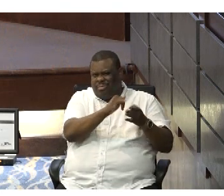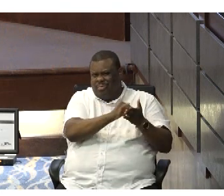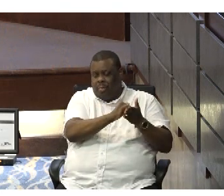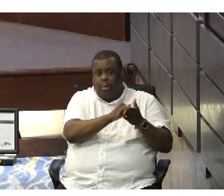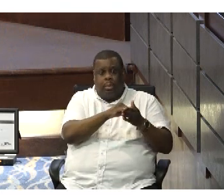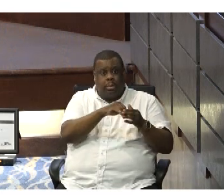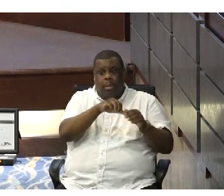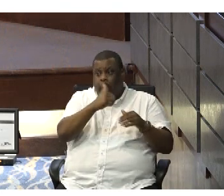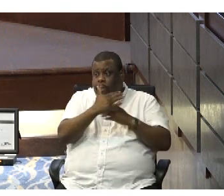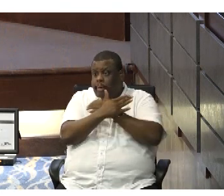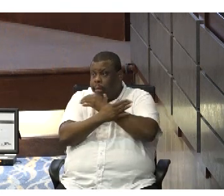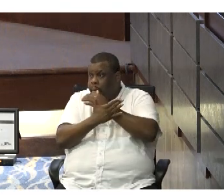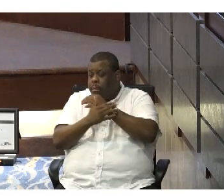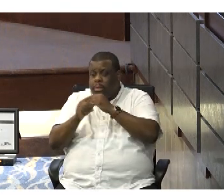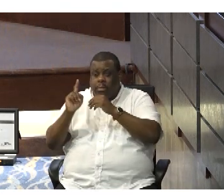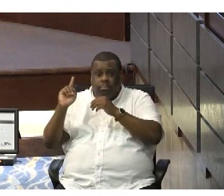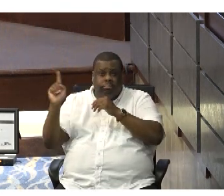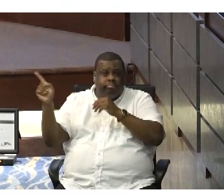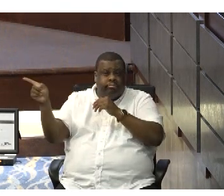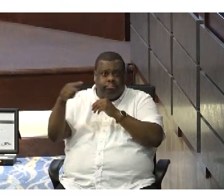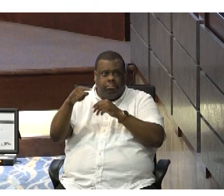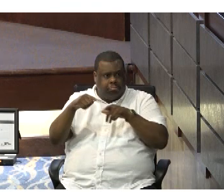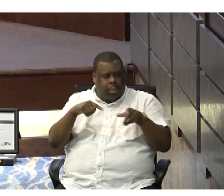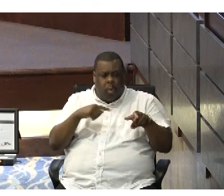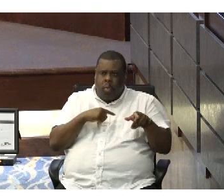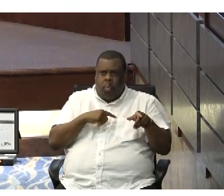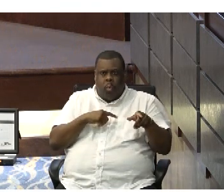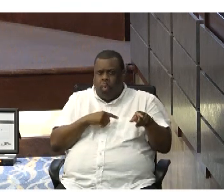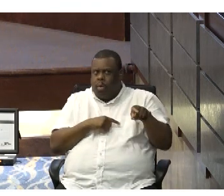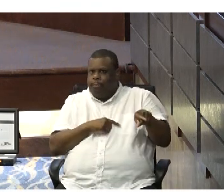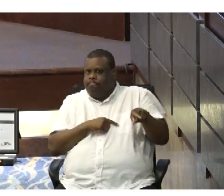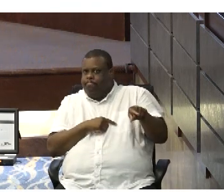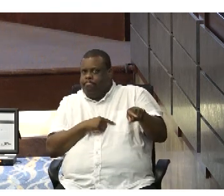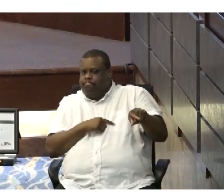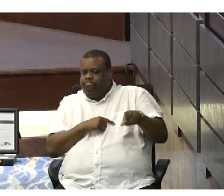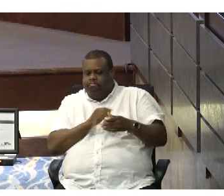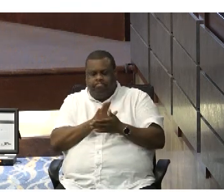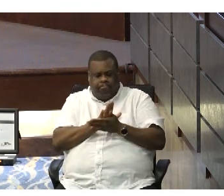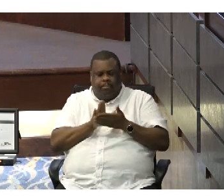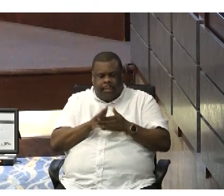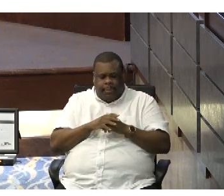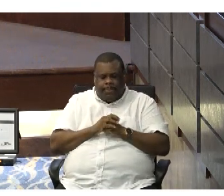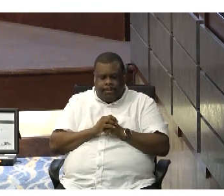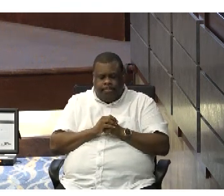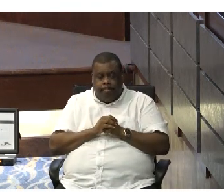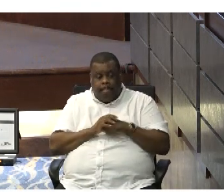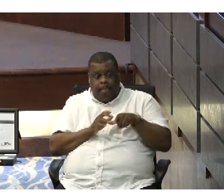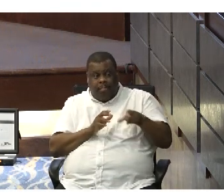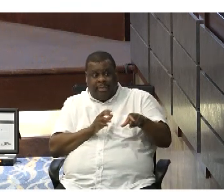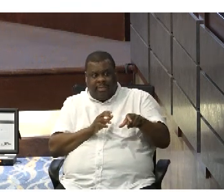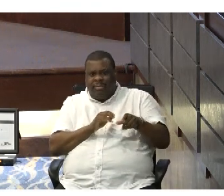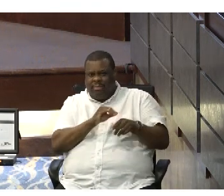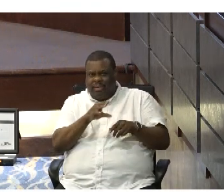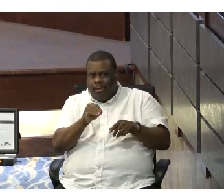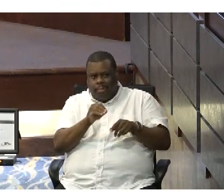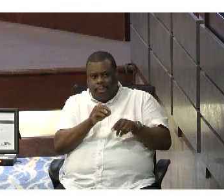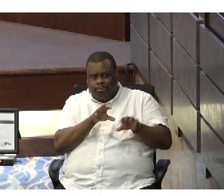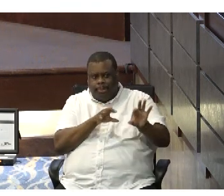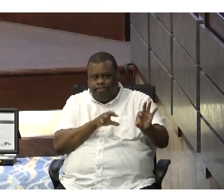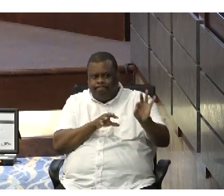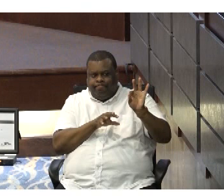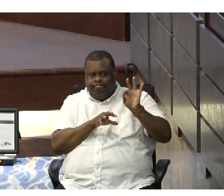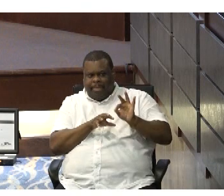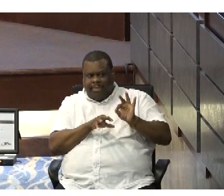cultural analysis. And at the end of the selection process, the city contracted with Creative